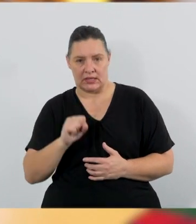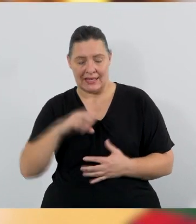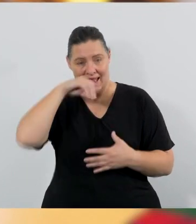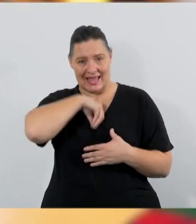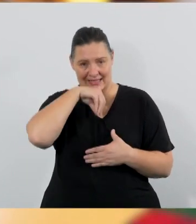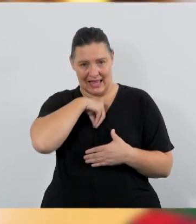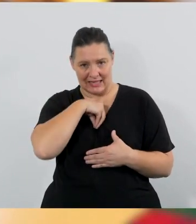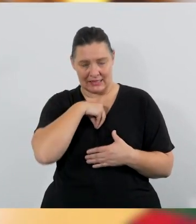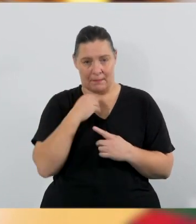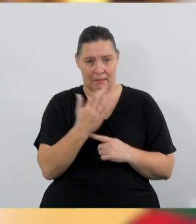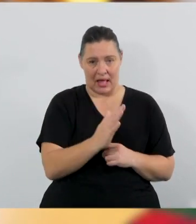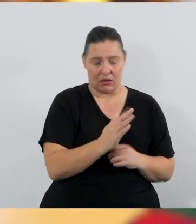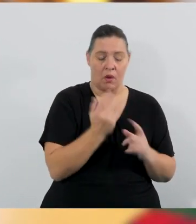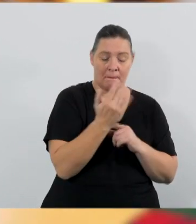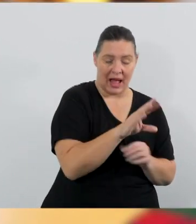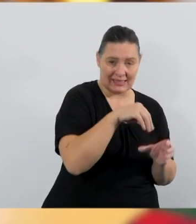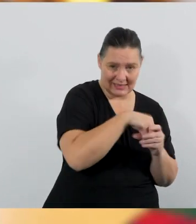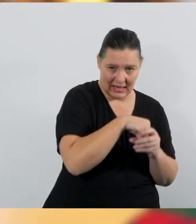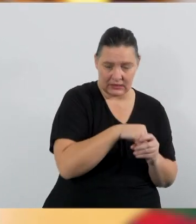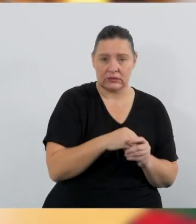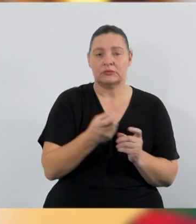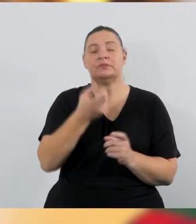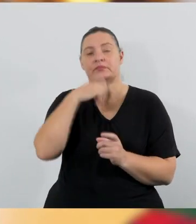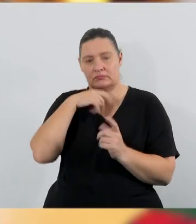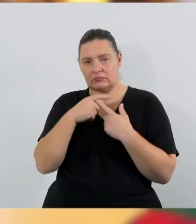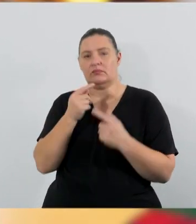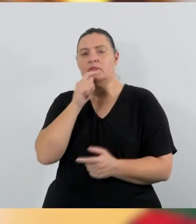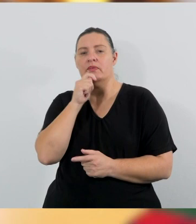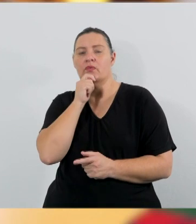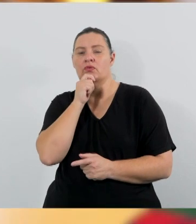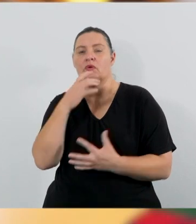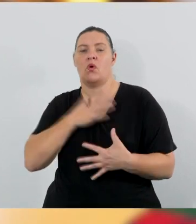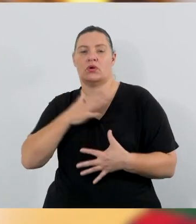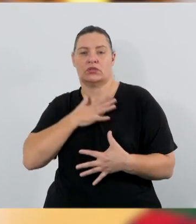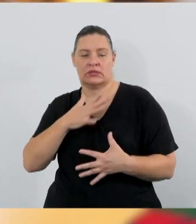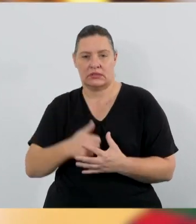that is inside of the plants is broken down using the oxygen.